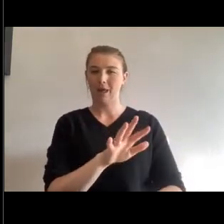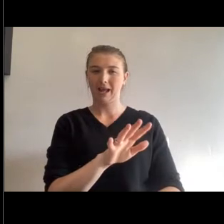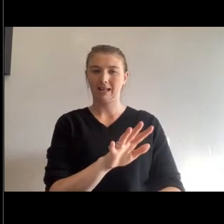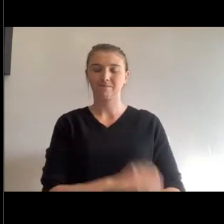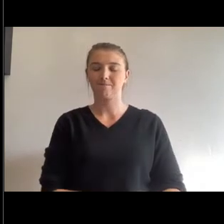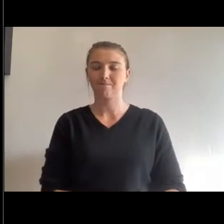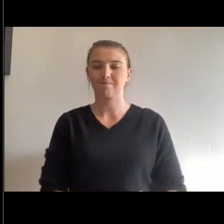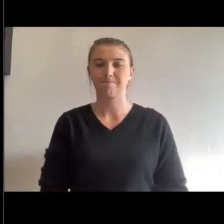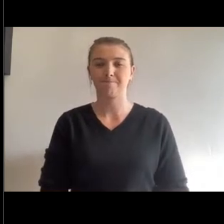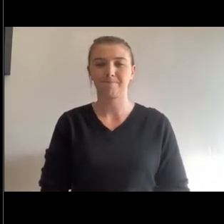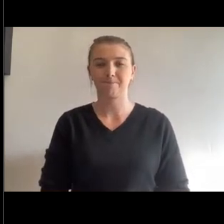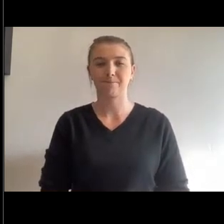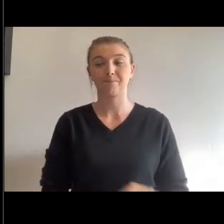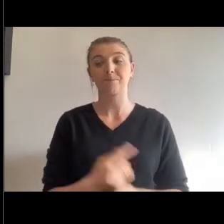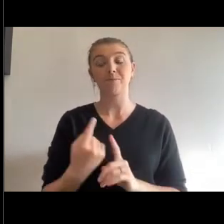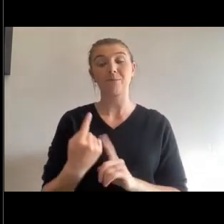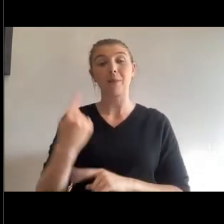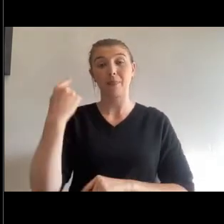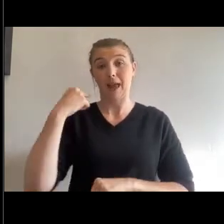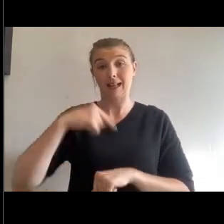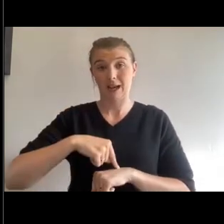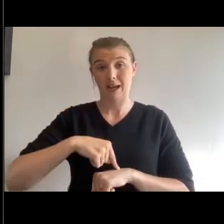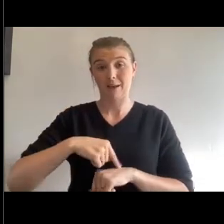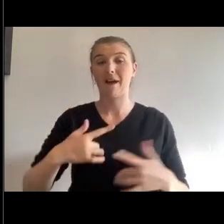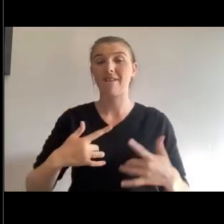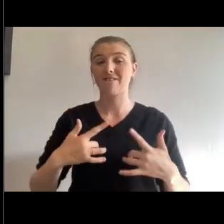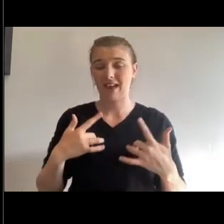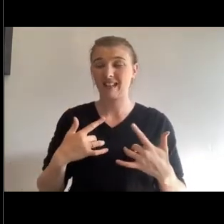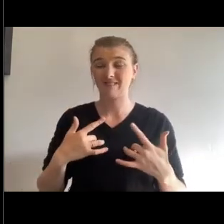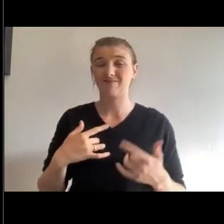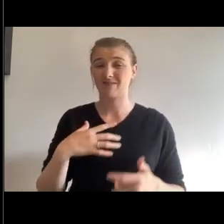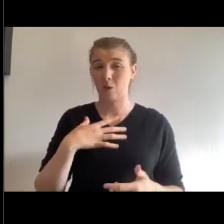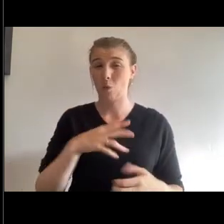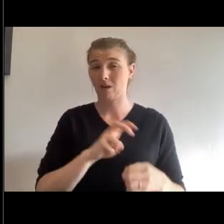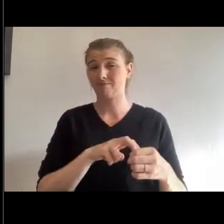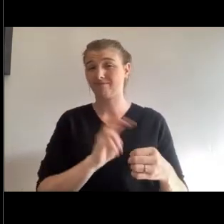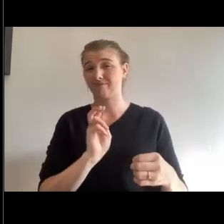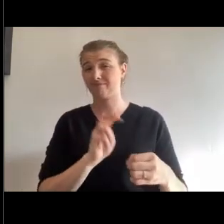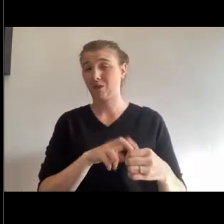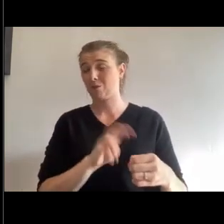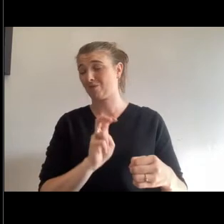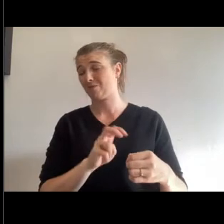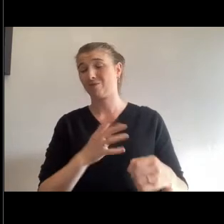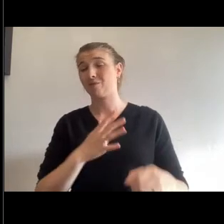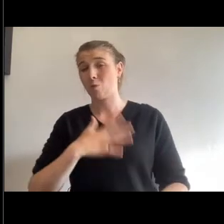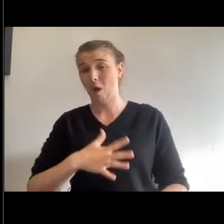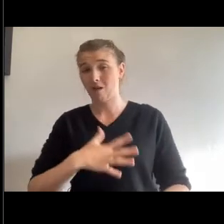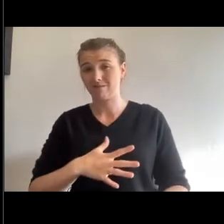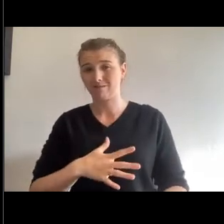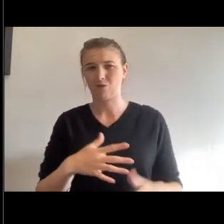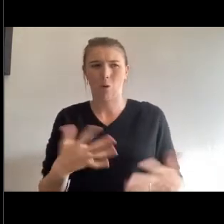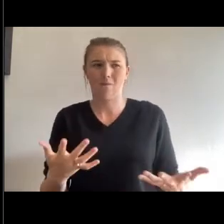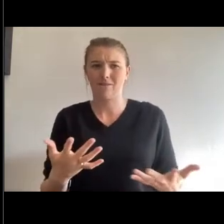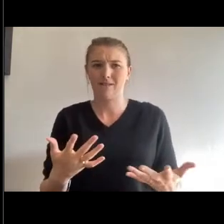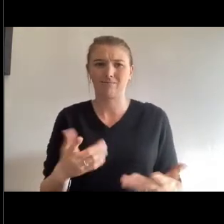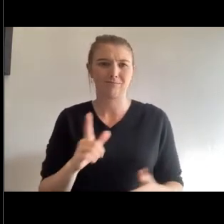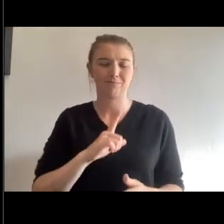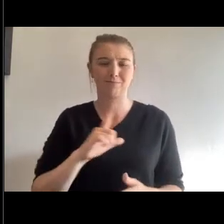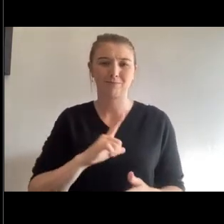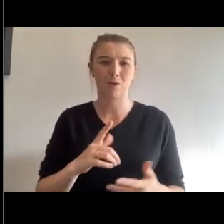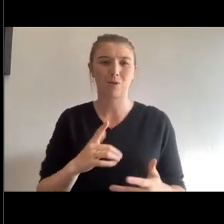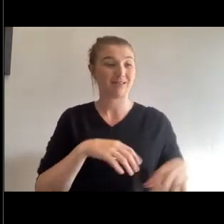Now, at that time, I did feel like leaving the company. Obviously, you do feel like that because you come from a company where you